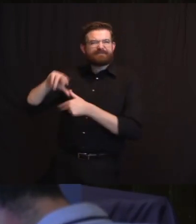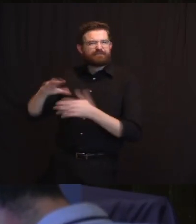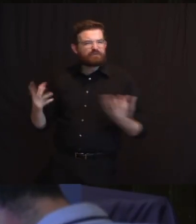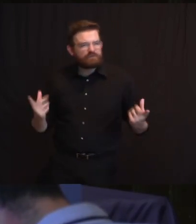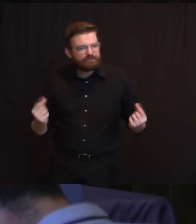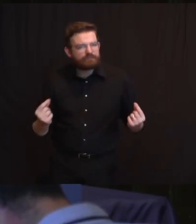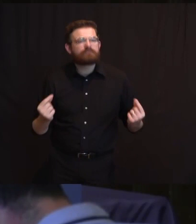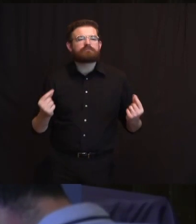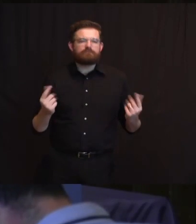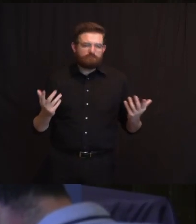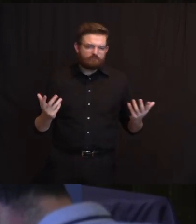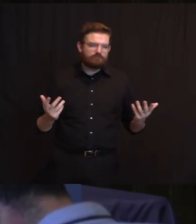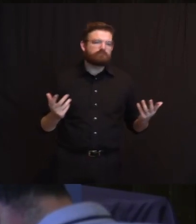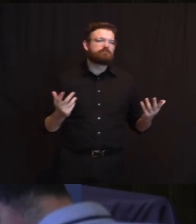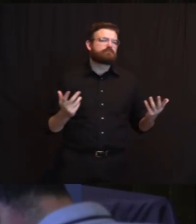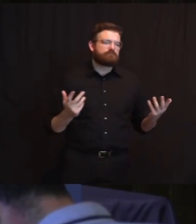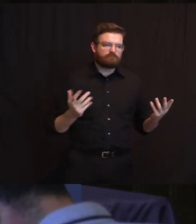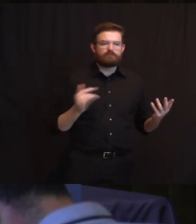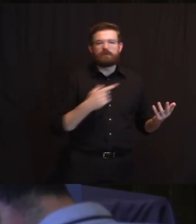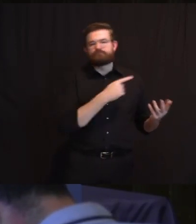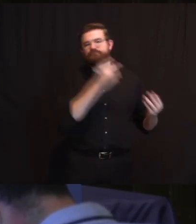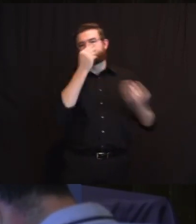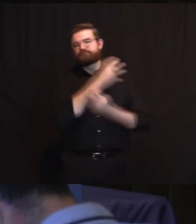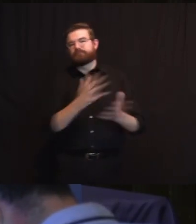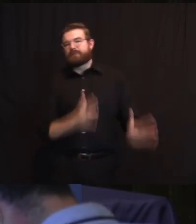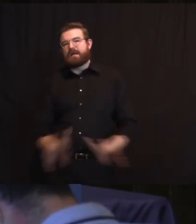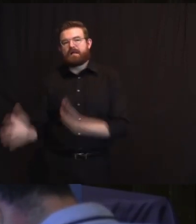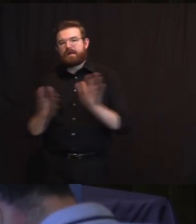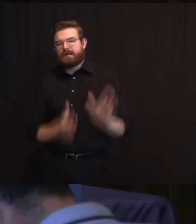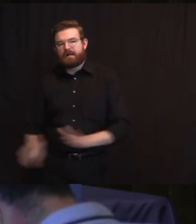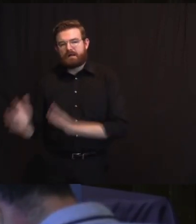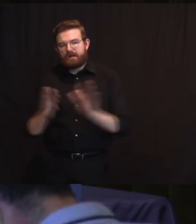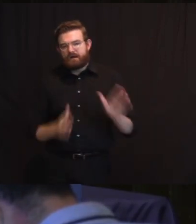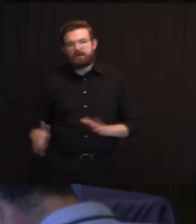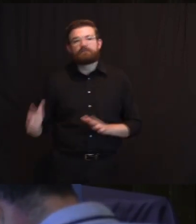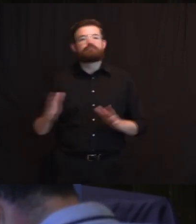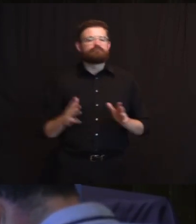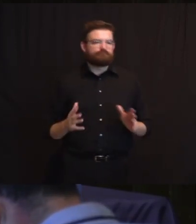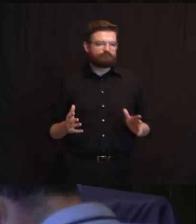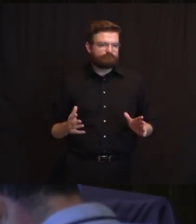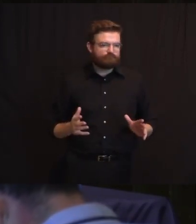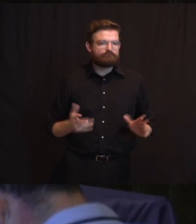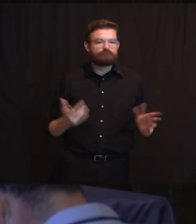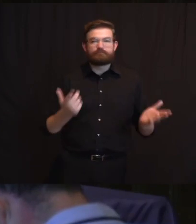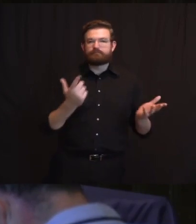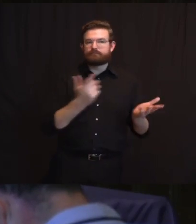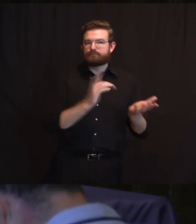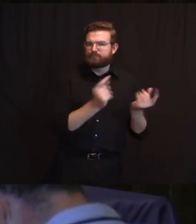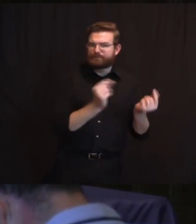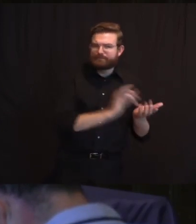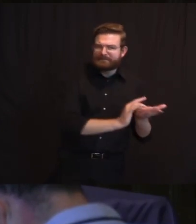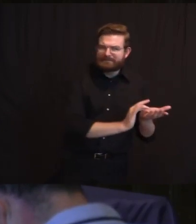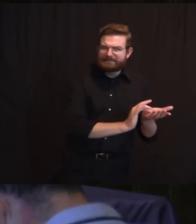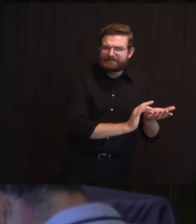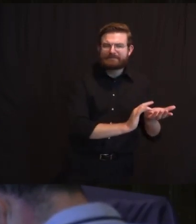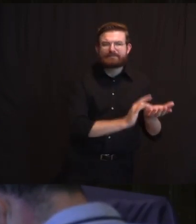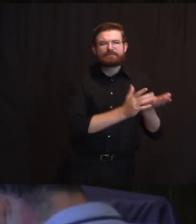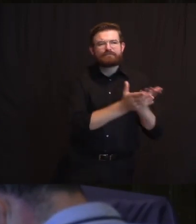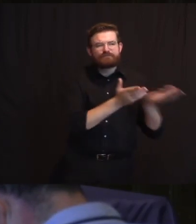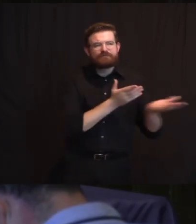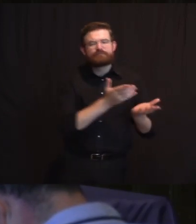will have to operate differently, how does mass care, medical services, emergency assistance, all of those things and all of